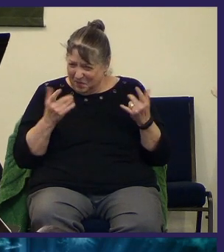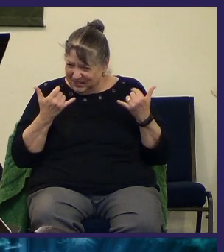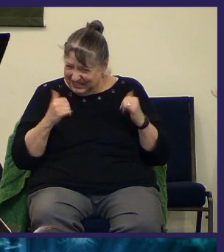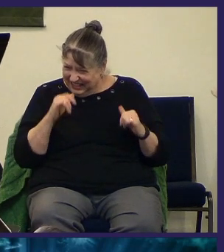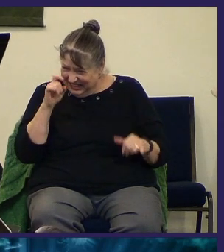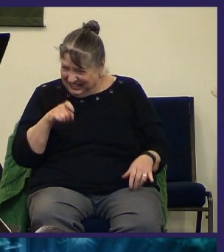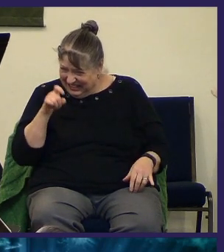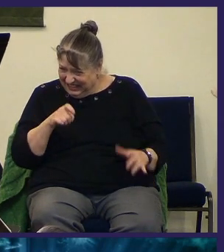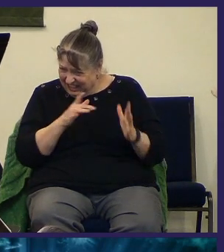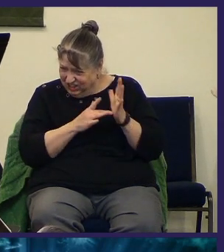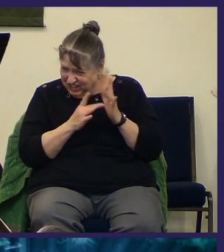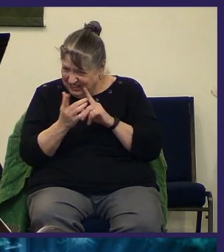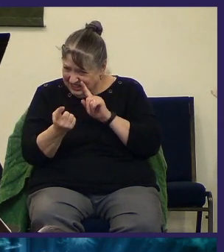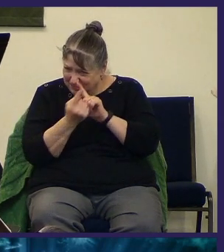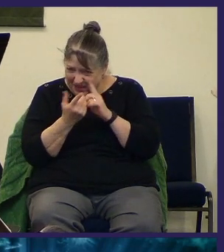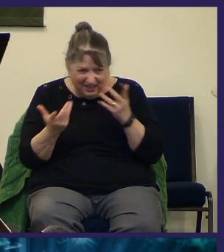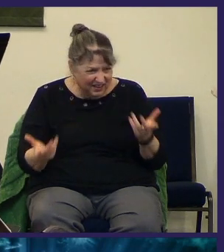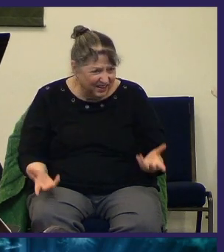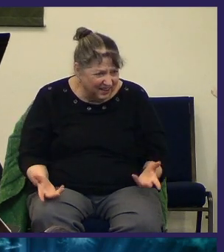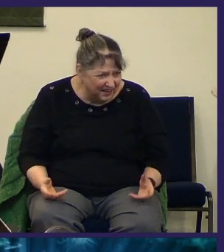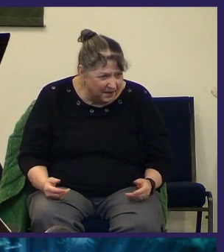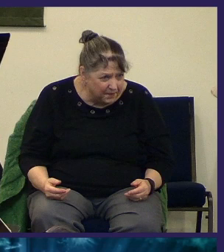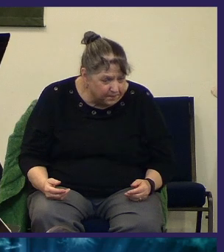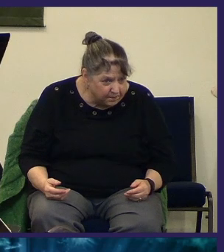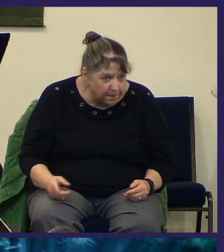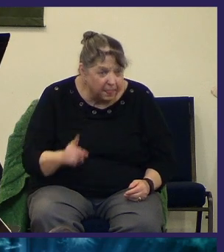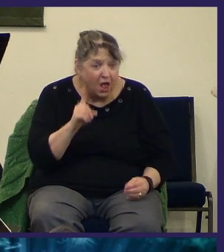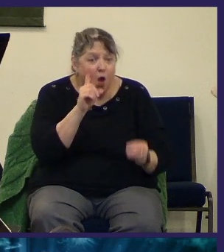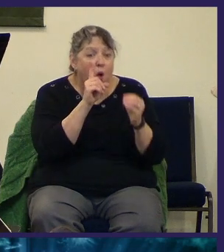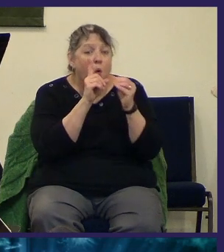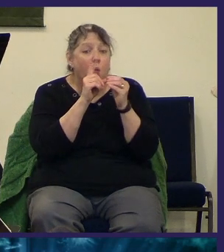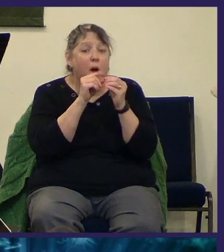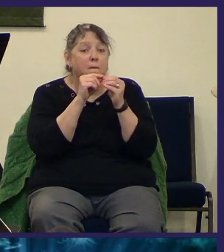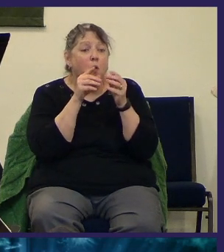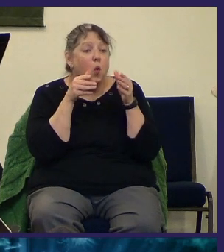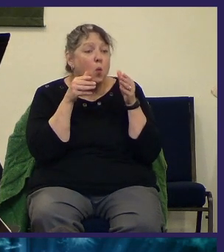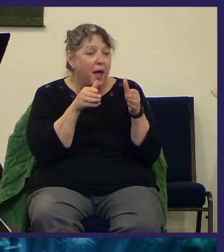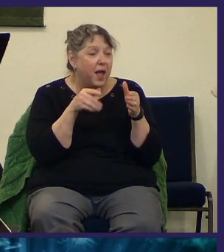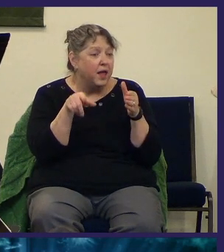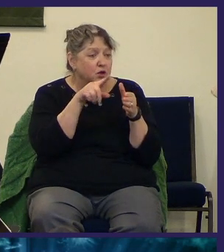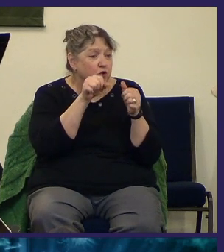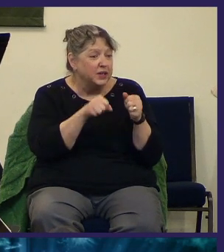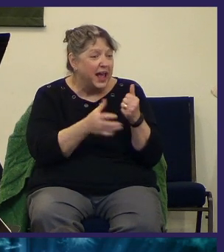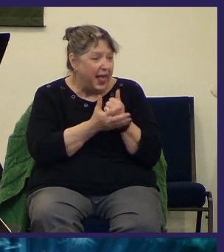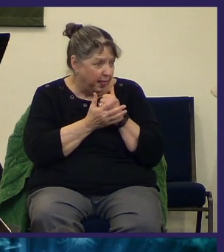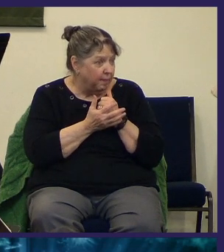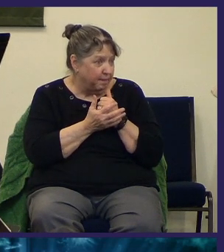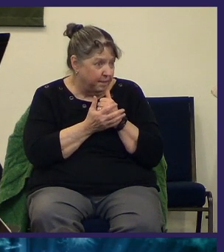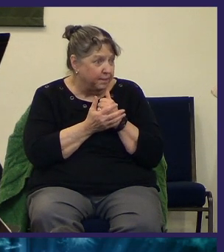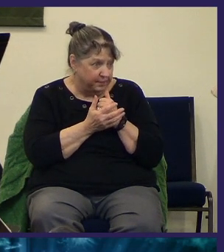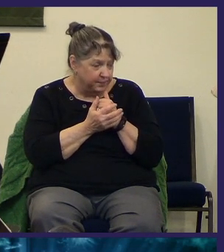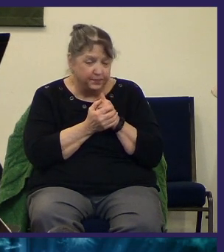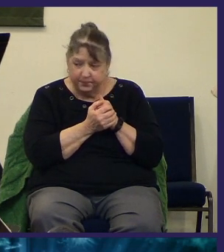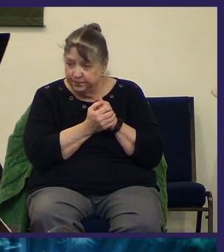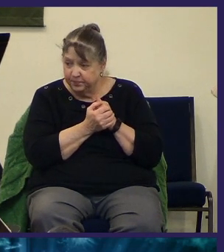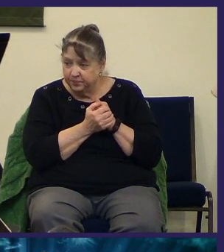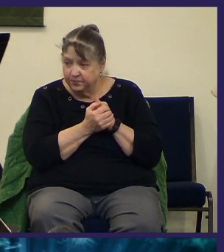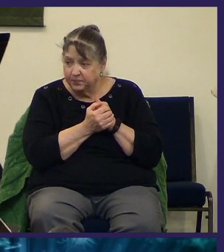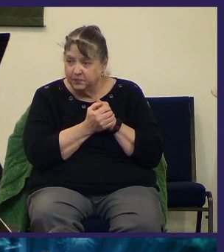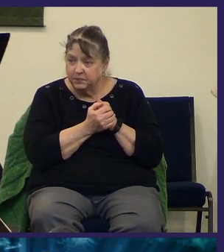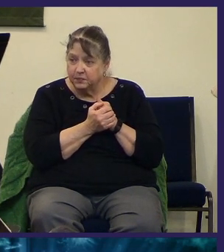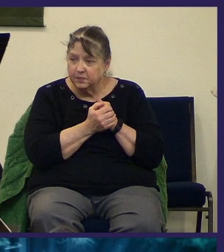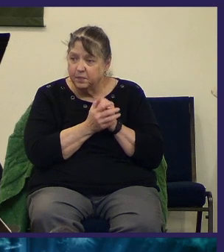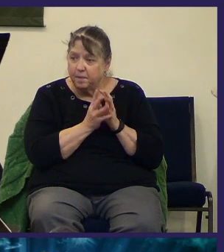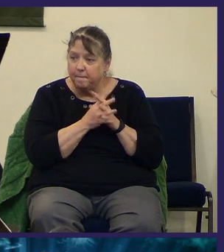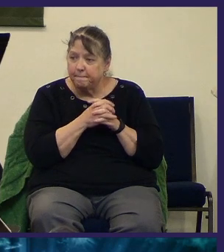one other opportunity that you can help or get involved with you've all heard of the gideon